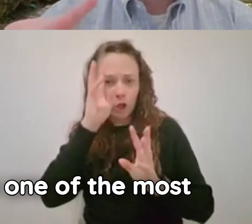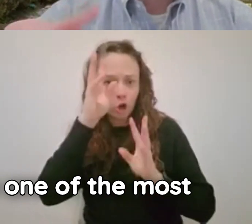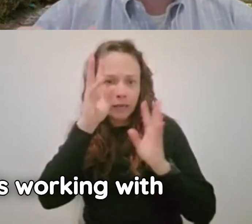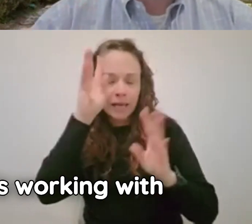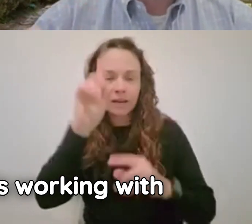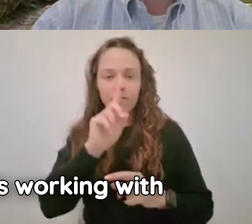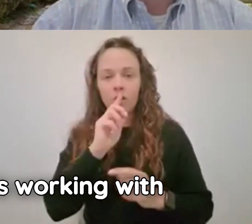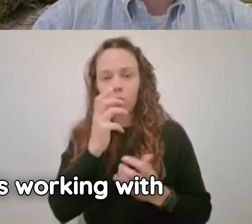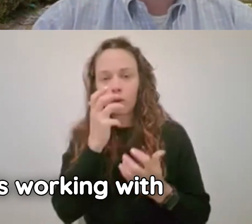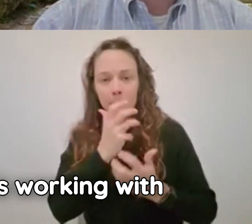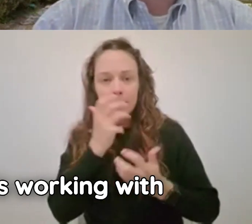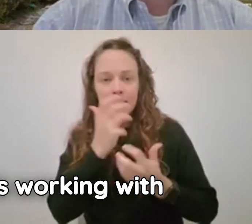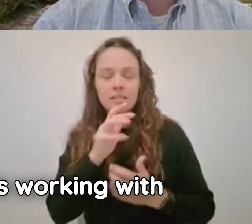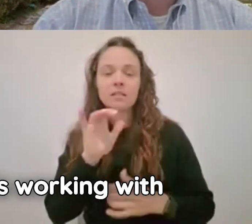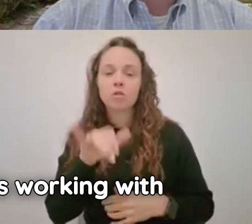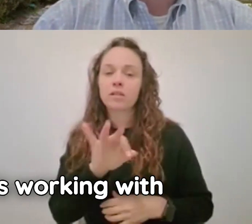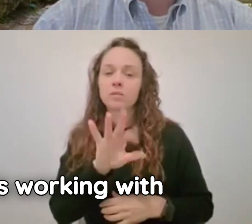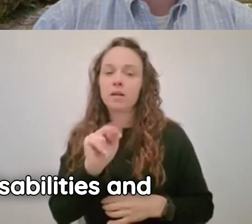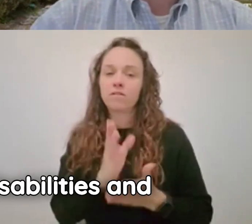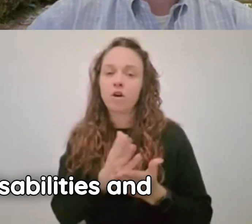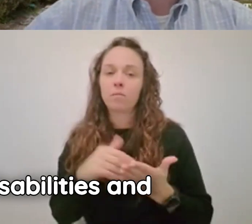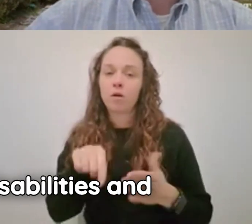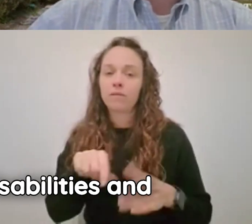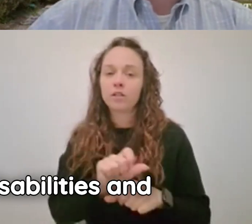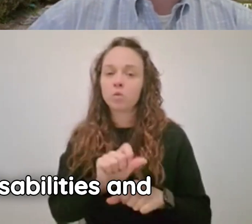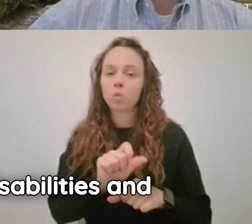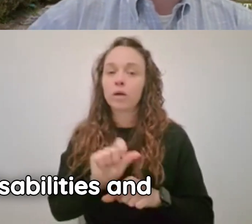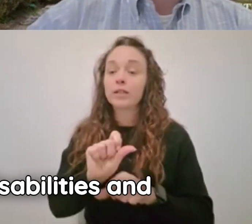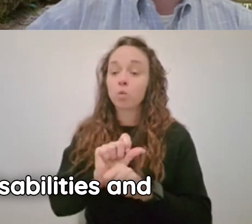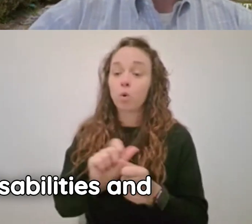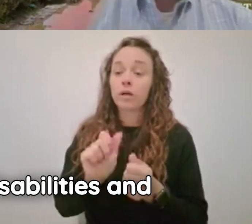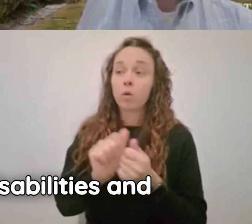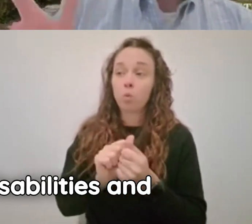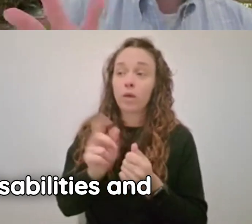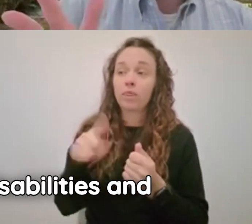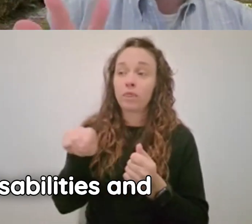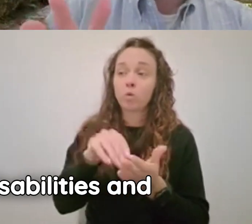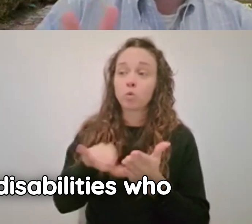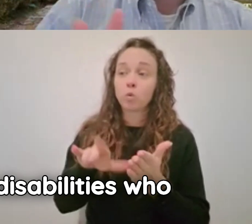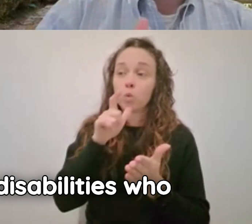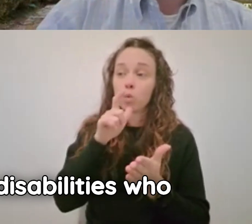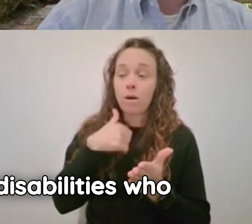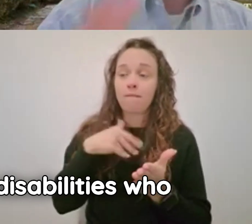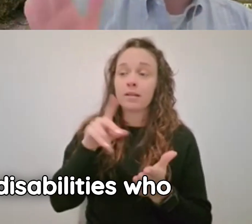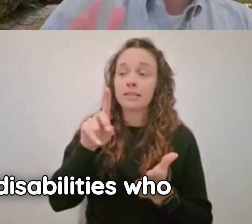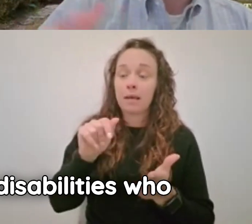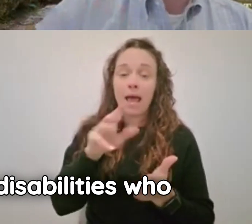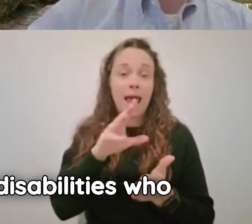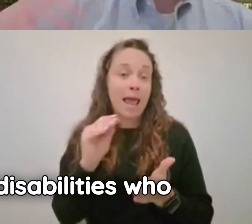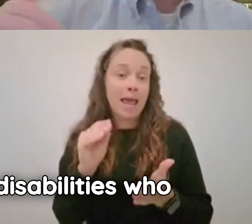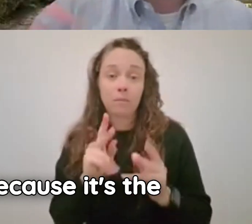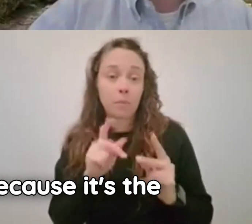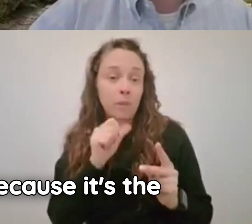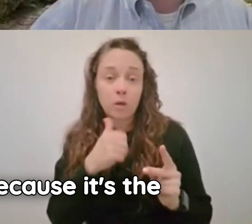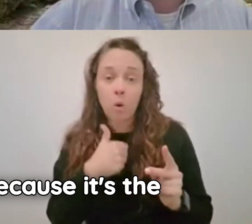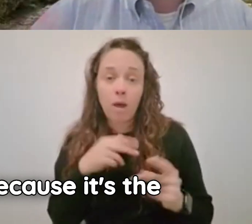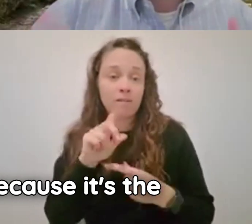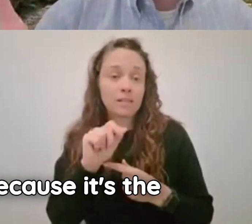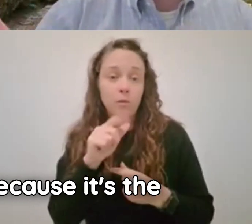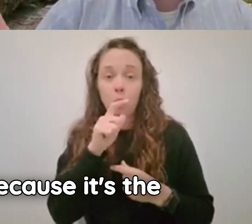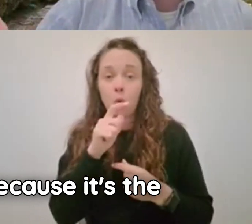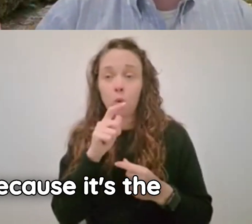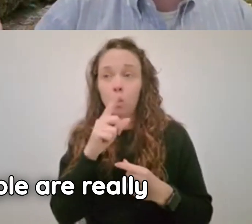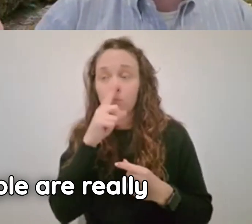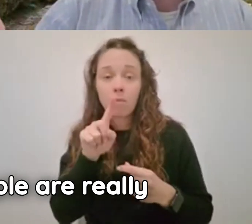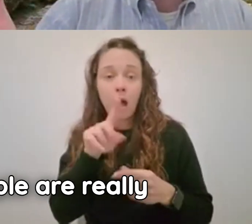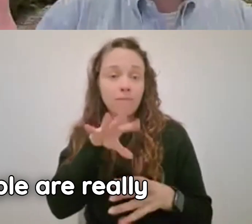one of the most fun parts of this work, is working with those students with disabilities and people who don't have disabilities who want to get involved